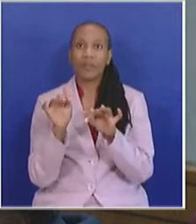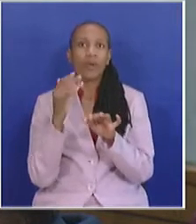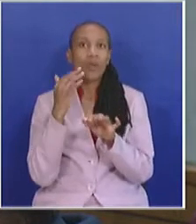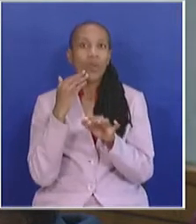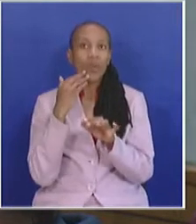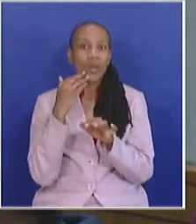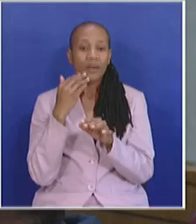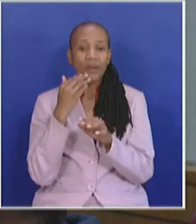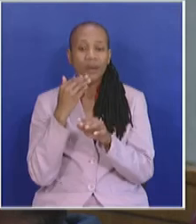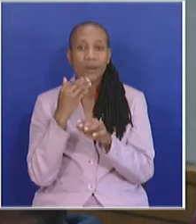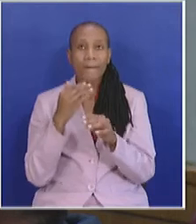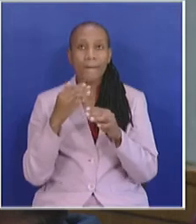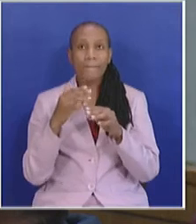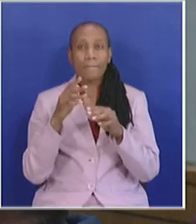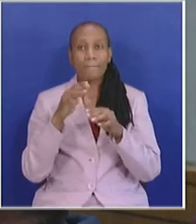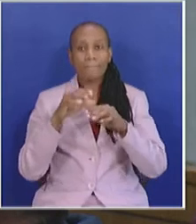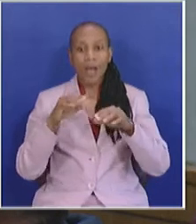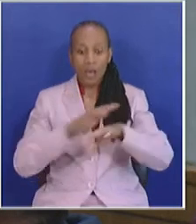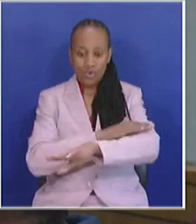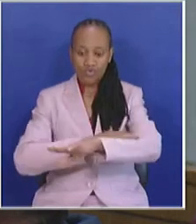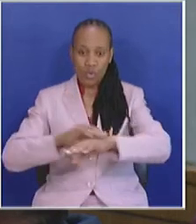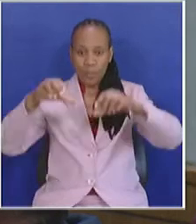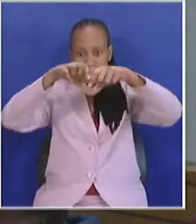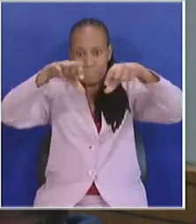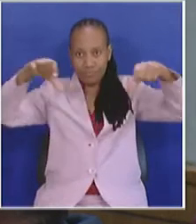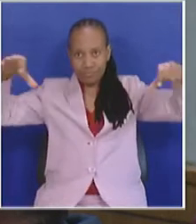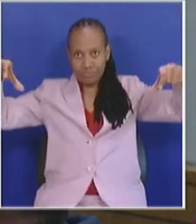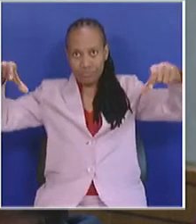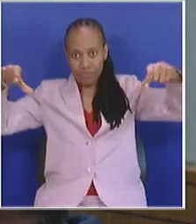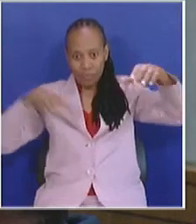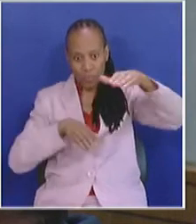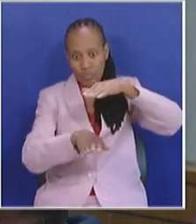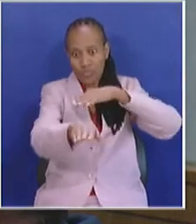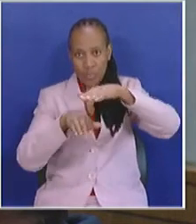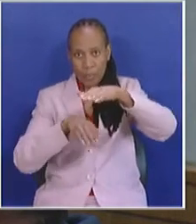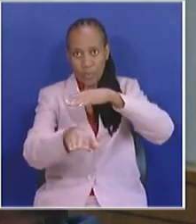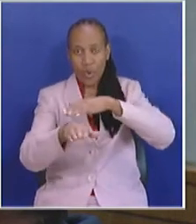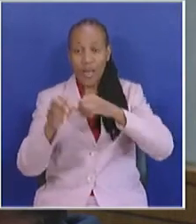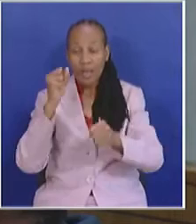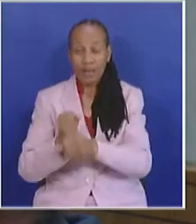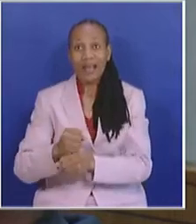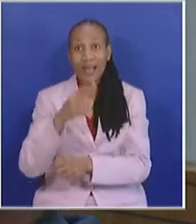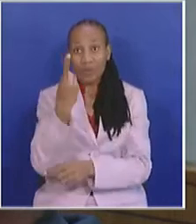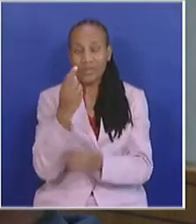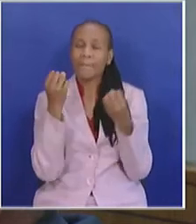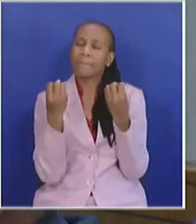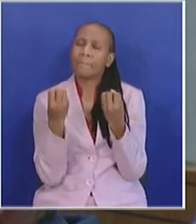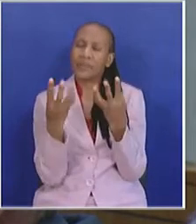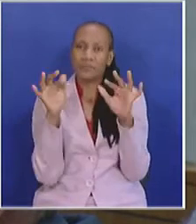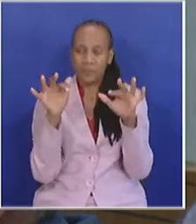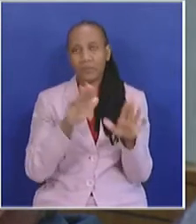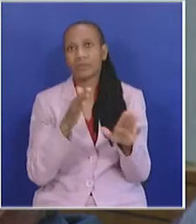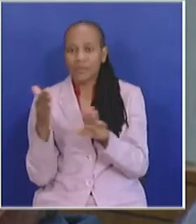Greystone pedestrian bridge on the M1 highway in Gauteng province. Also,